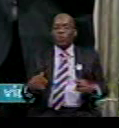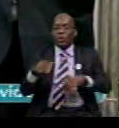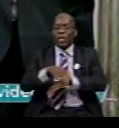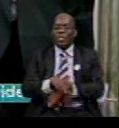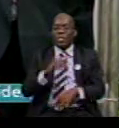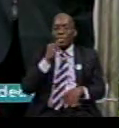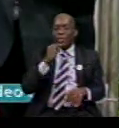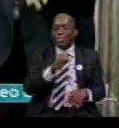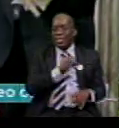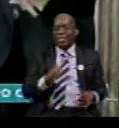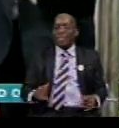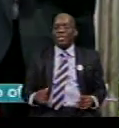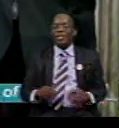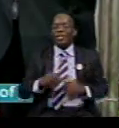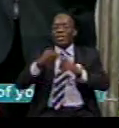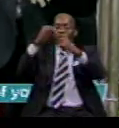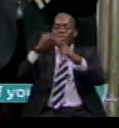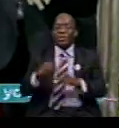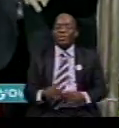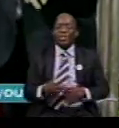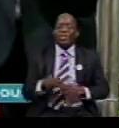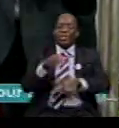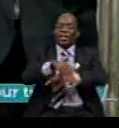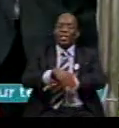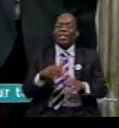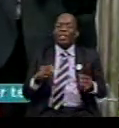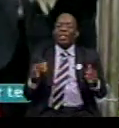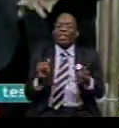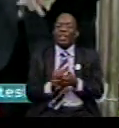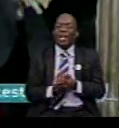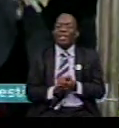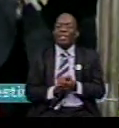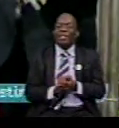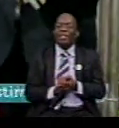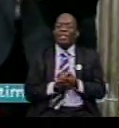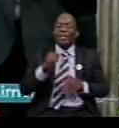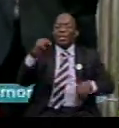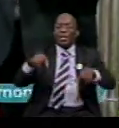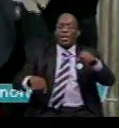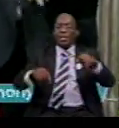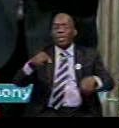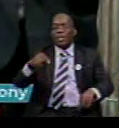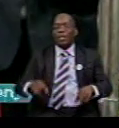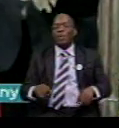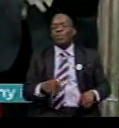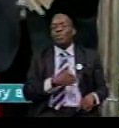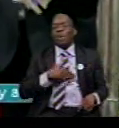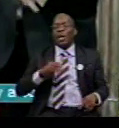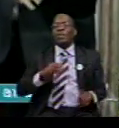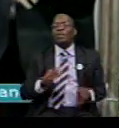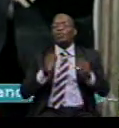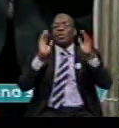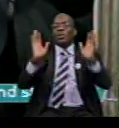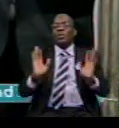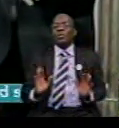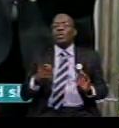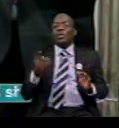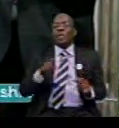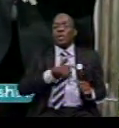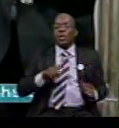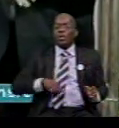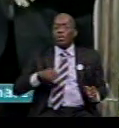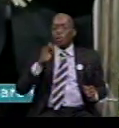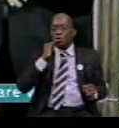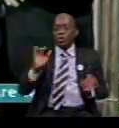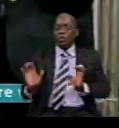have lameness, walking problem, bone crisis, and the Lord is visiting them in a